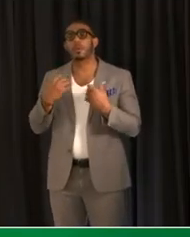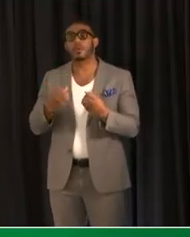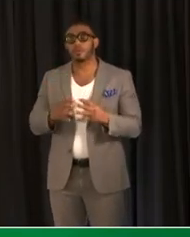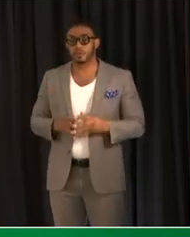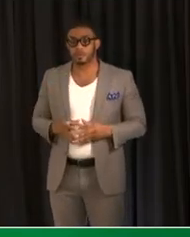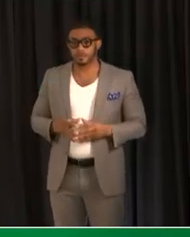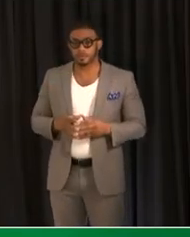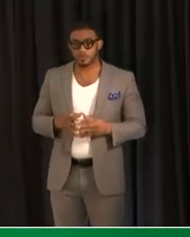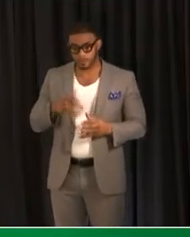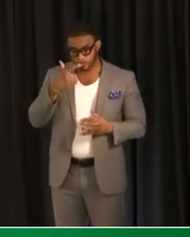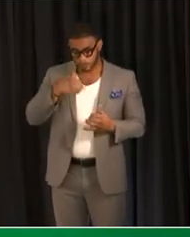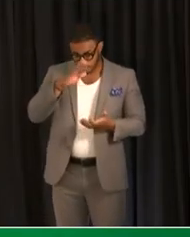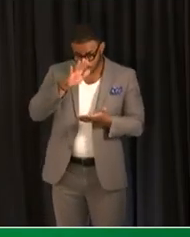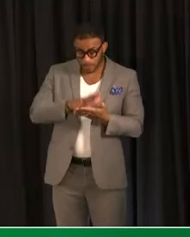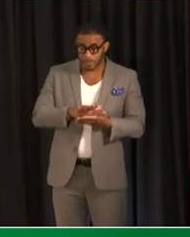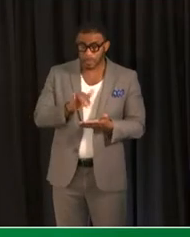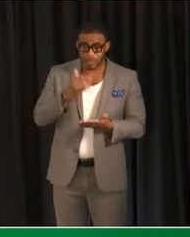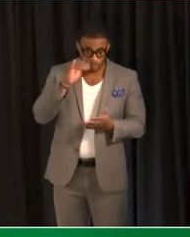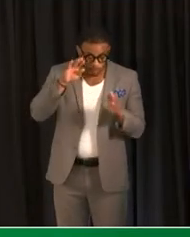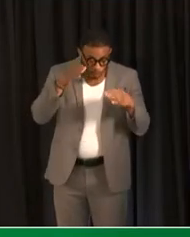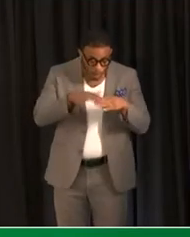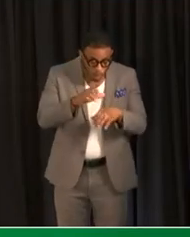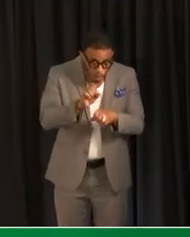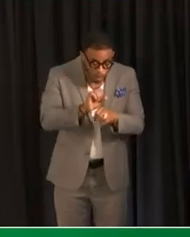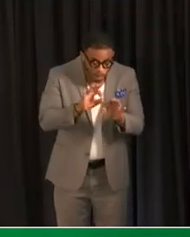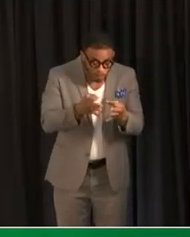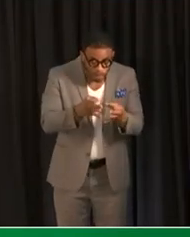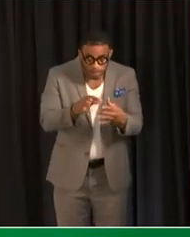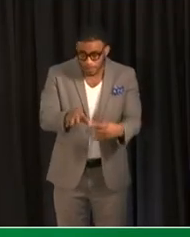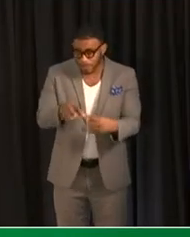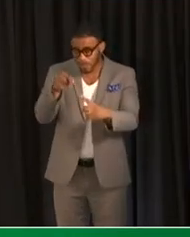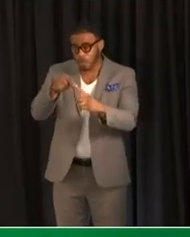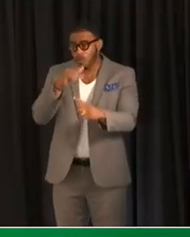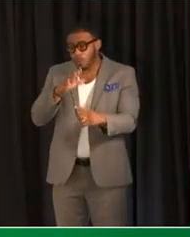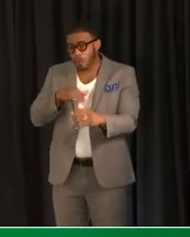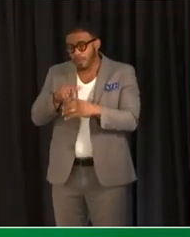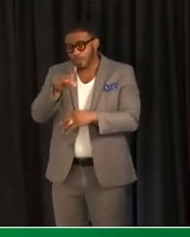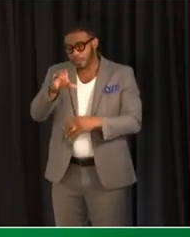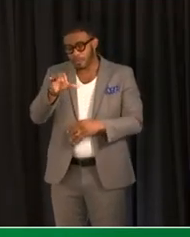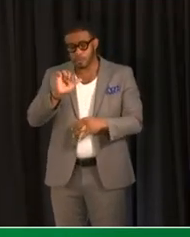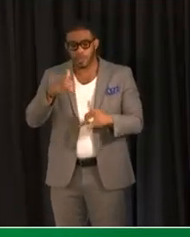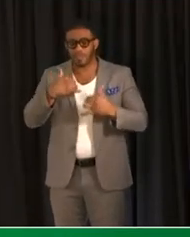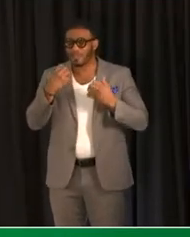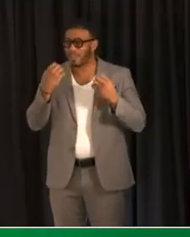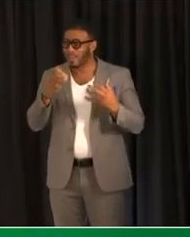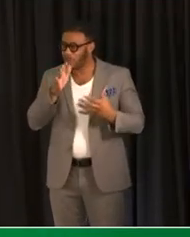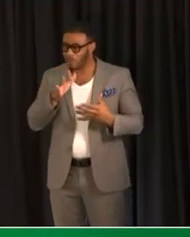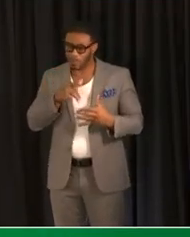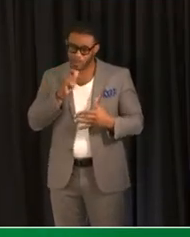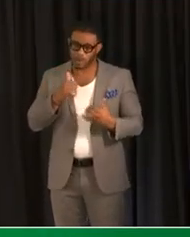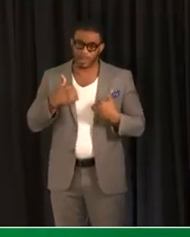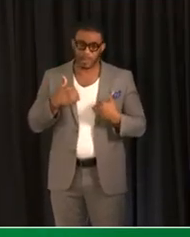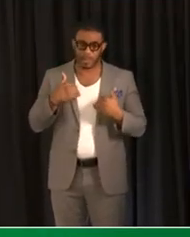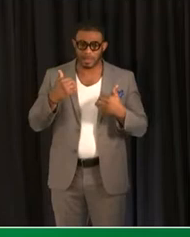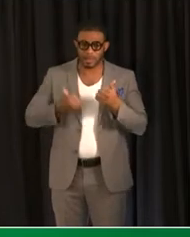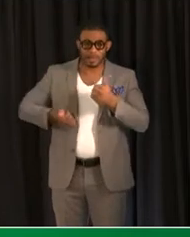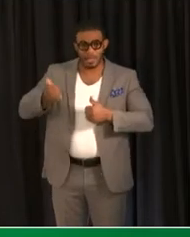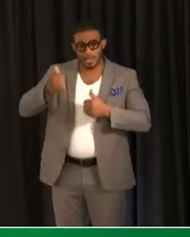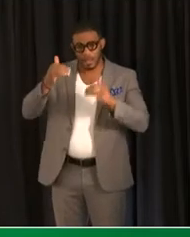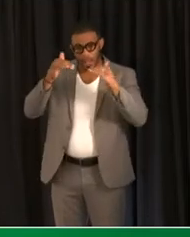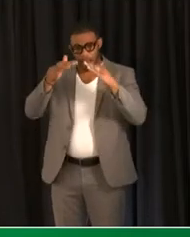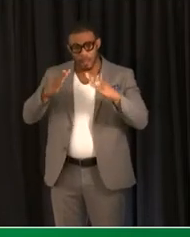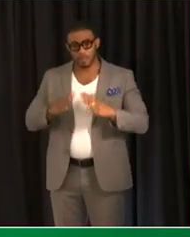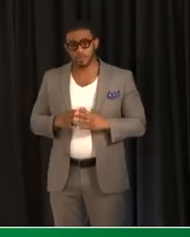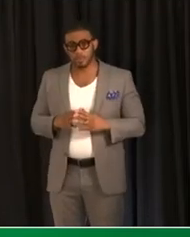in terms of recovery. Because I believe that if you focus on working families, in particular women in the district, where we have a lot of women who are head of